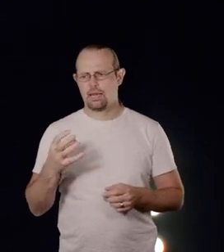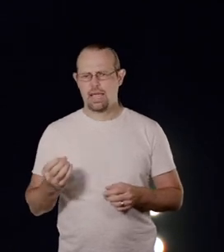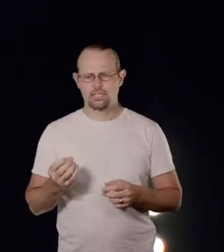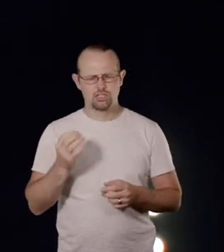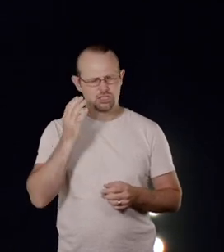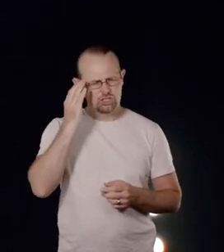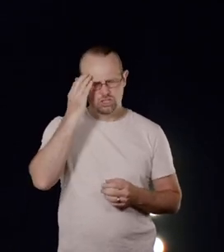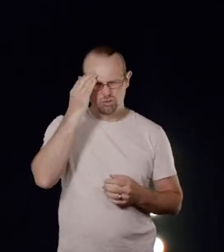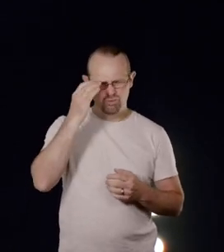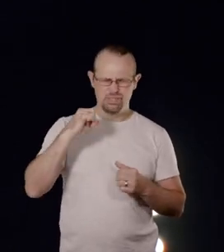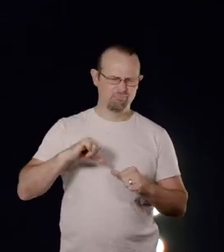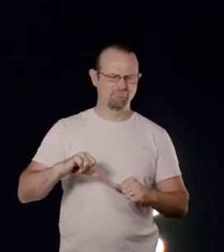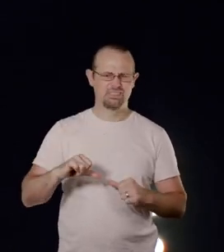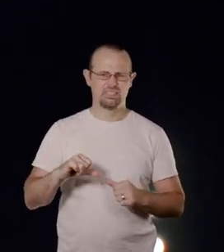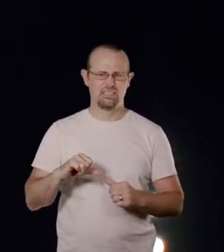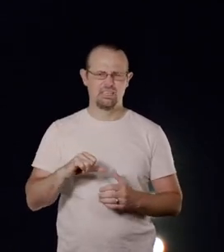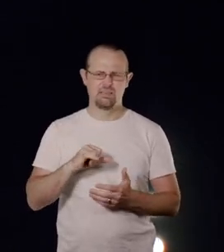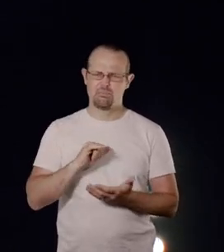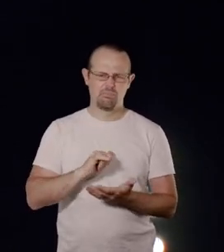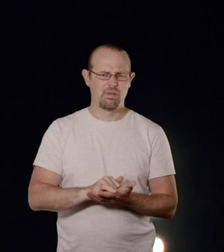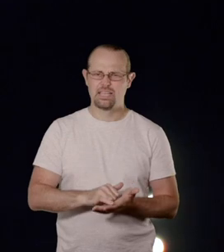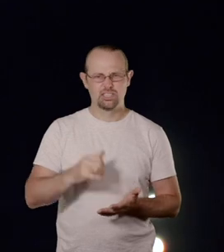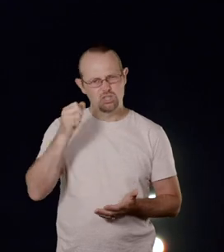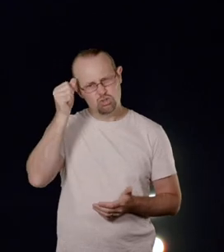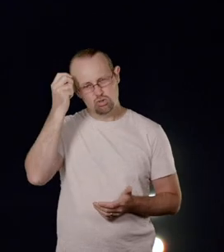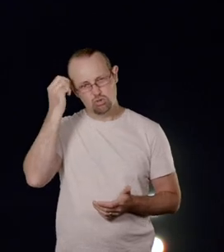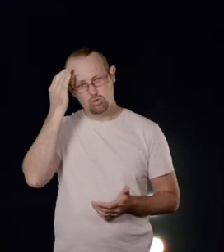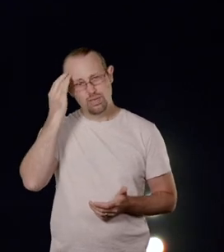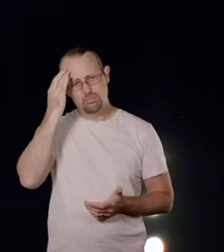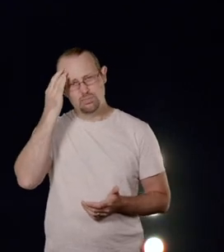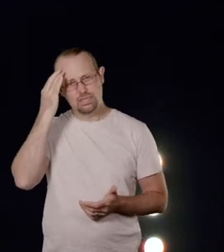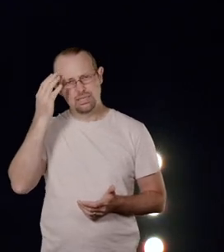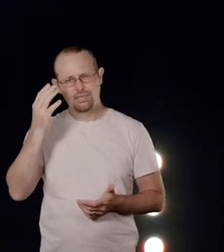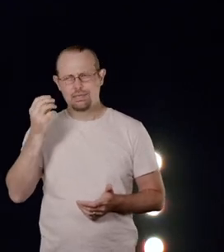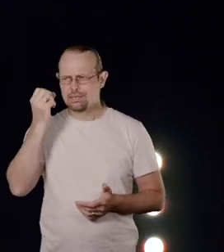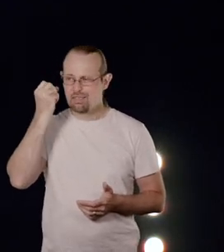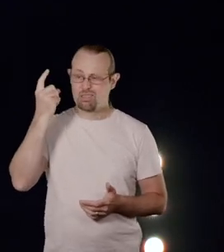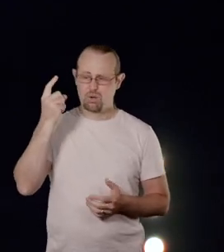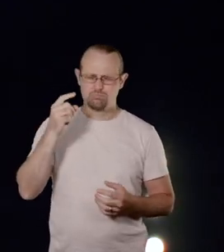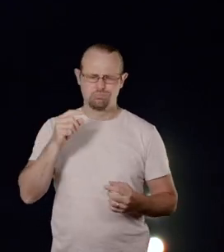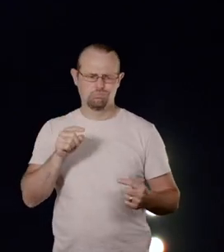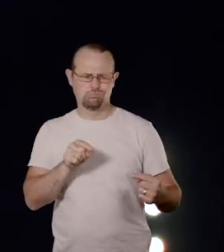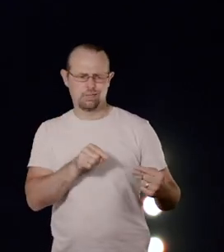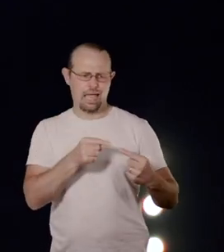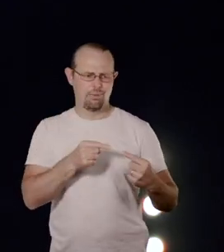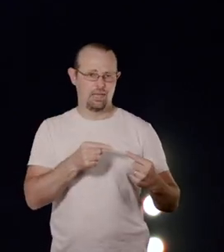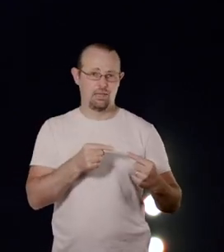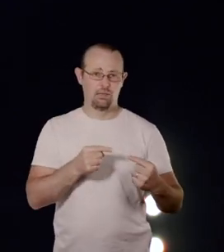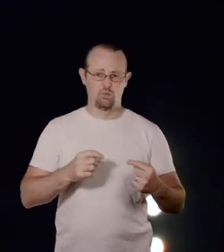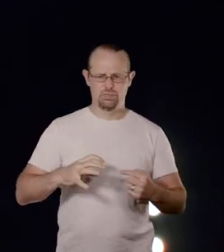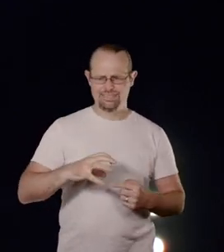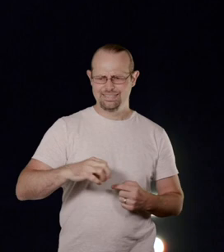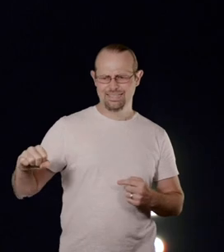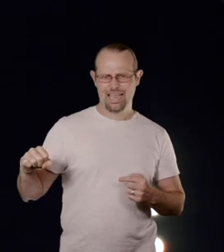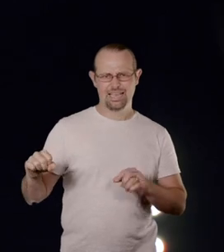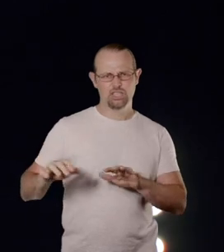was going to take his children out while he was away. They were being cared for by grandparents. And he felt to pray, break